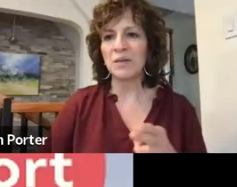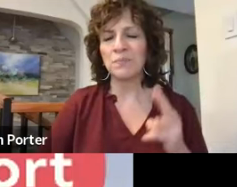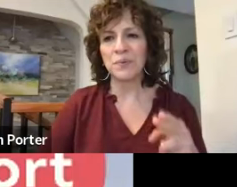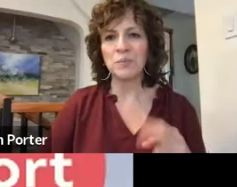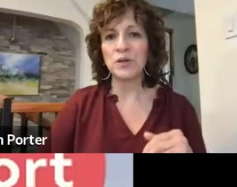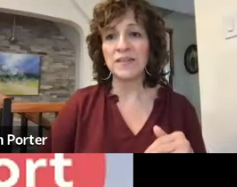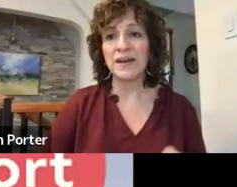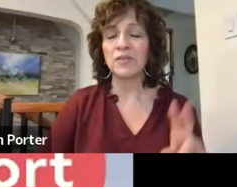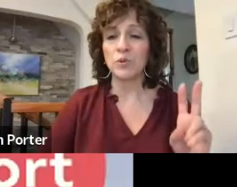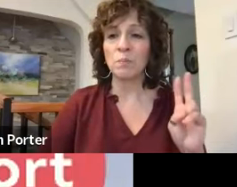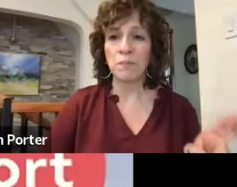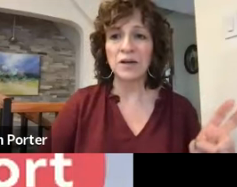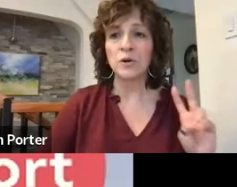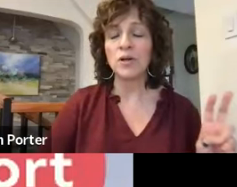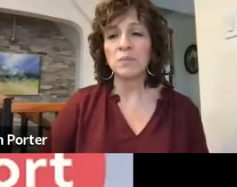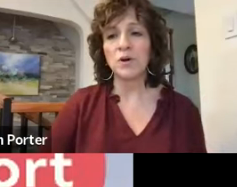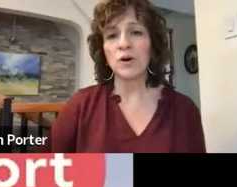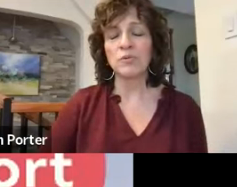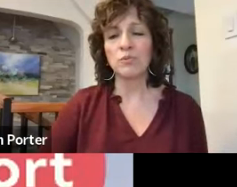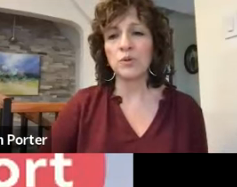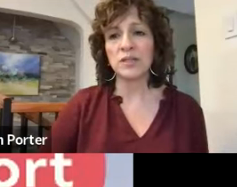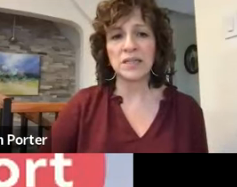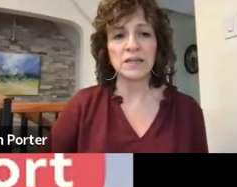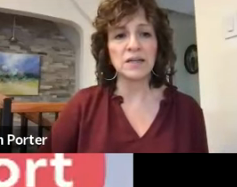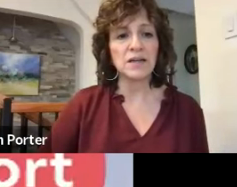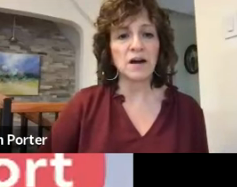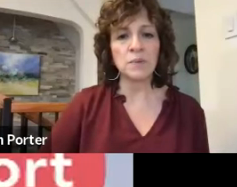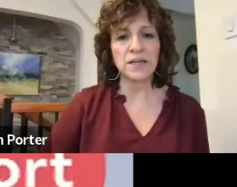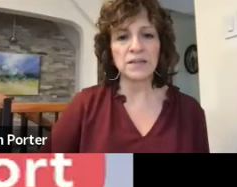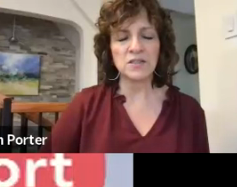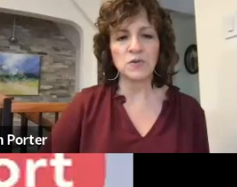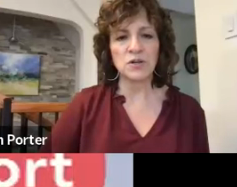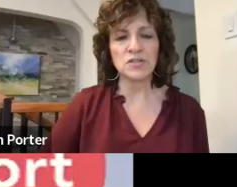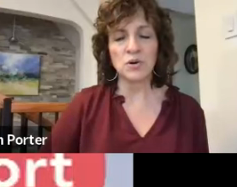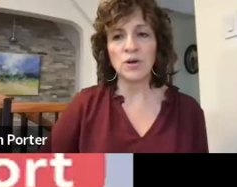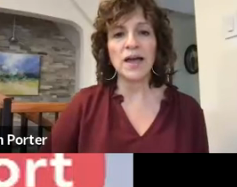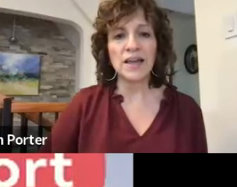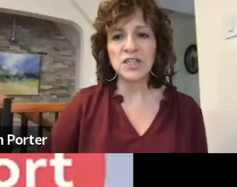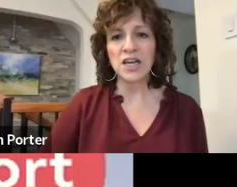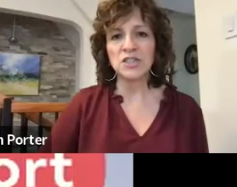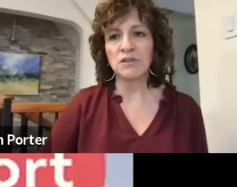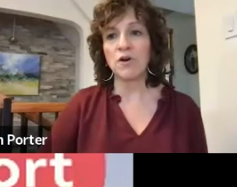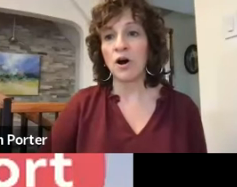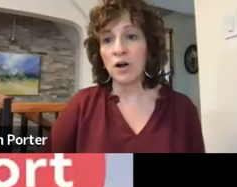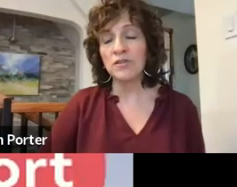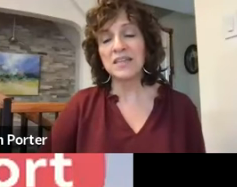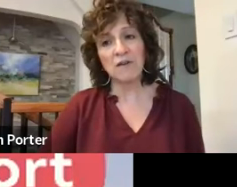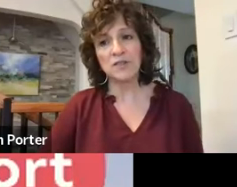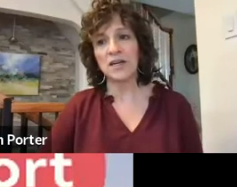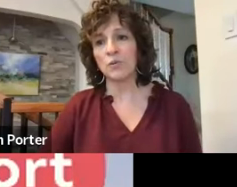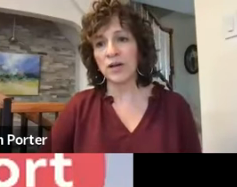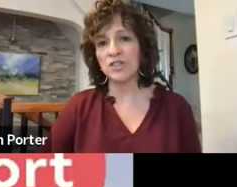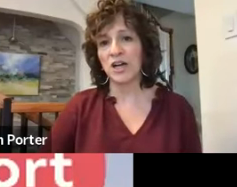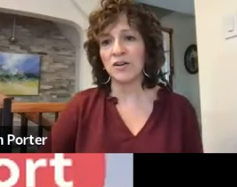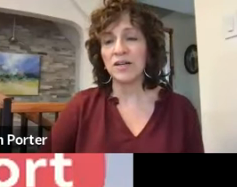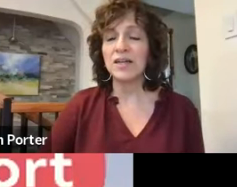so glad Ben pointed that out, the word medical marijuana really did complicate things for us. So education of all the